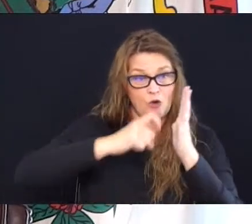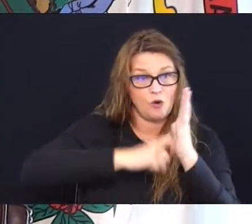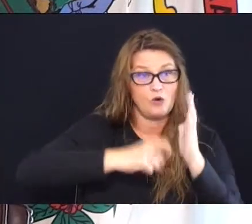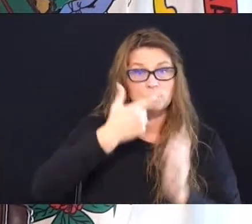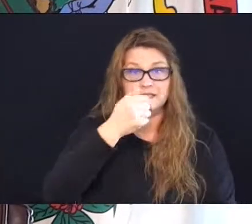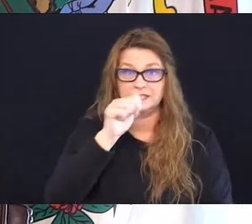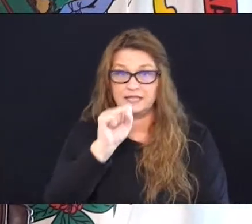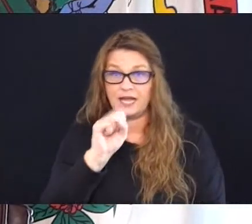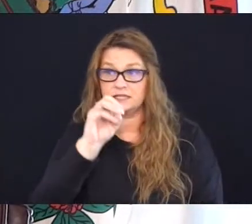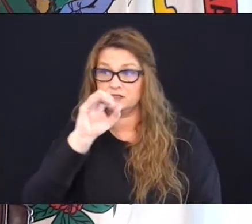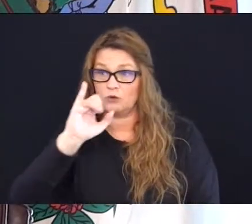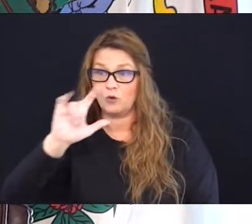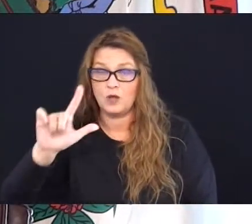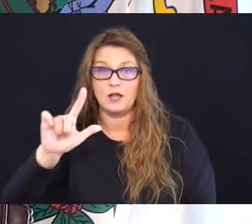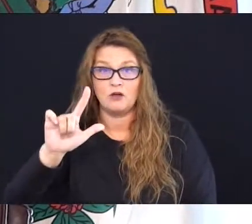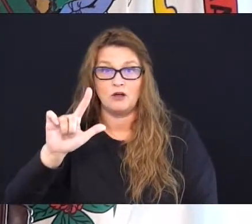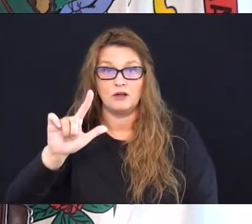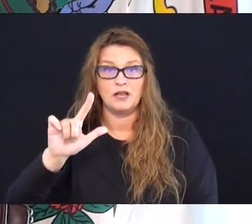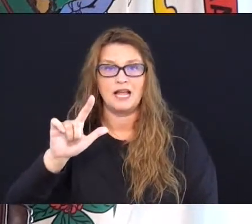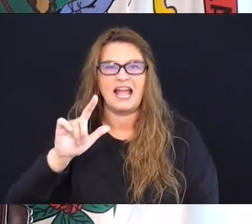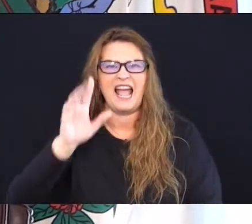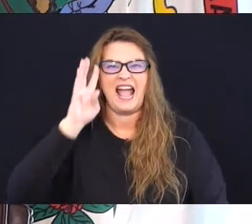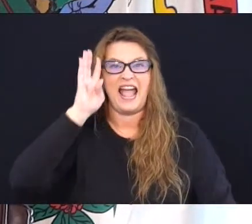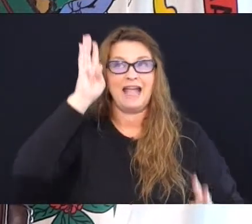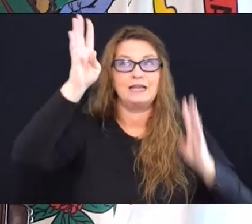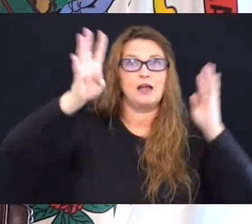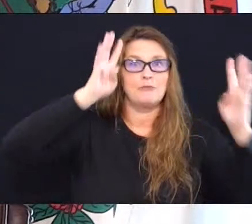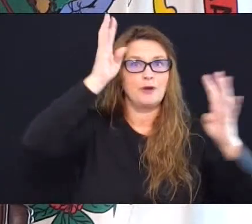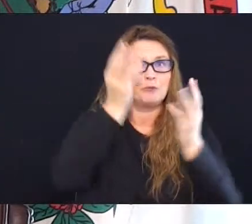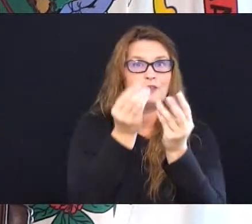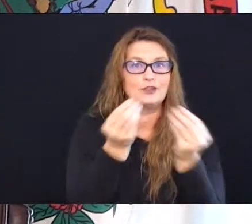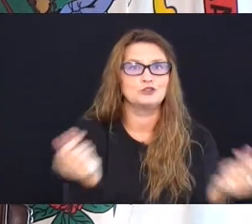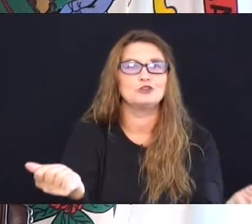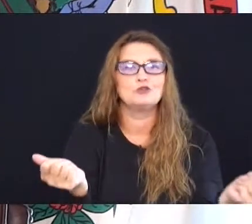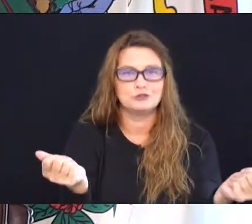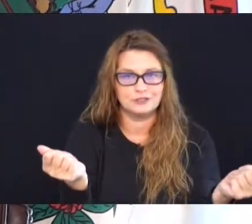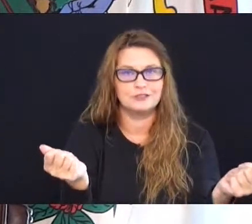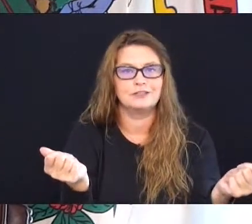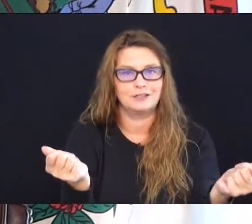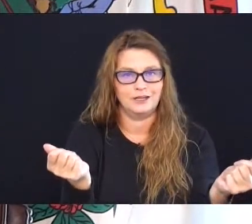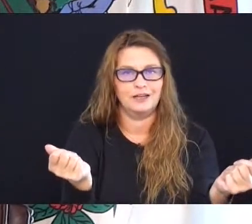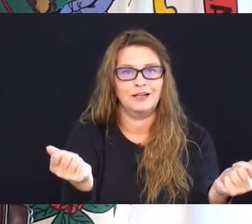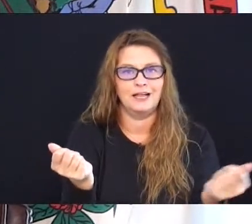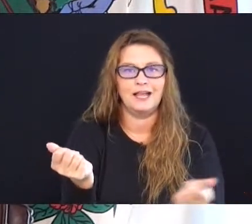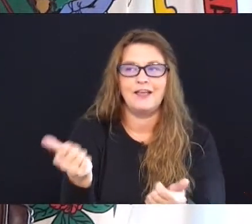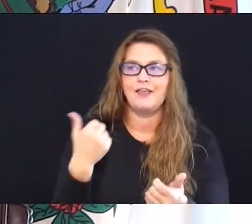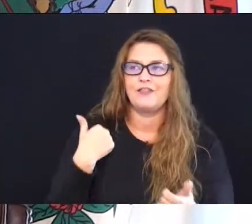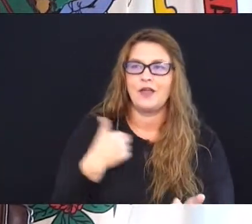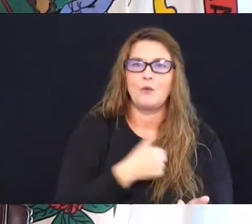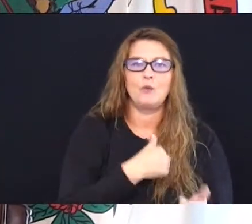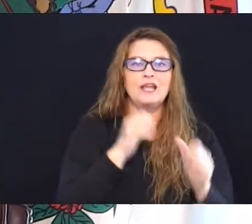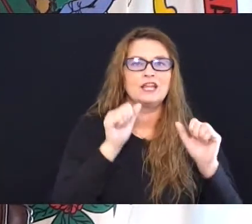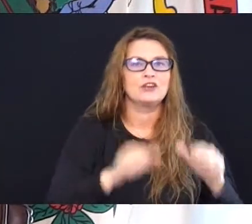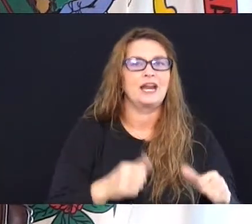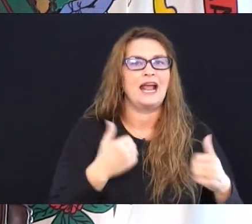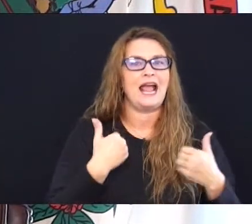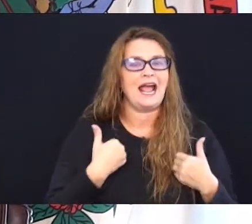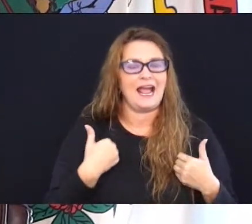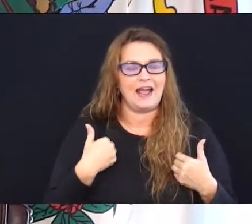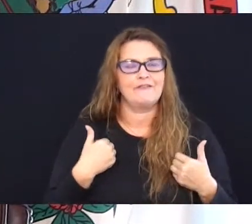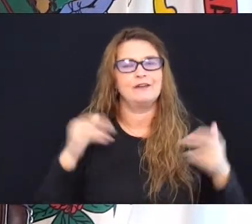and produce more oil and come up with solutions that would lead us to greener, greener,